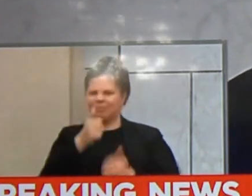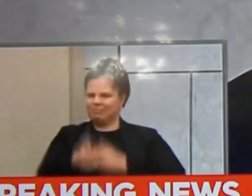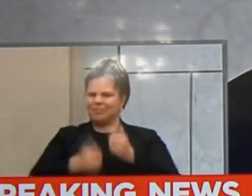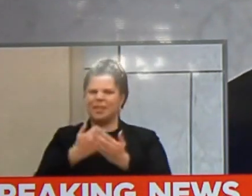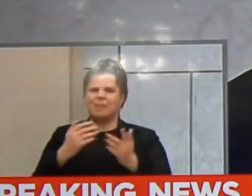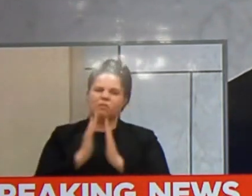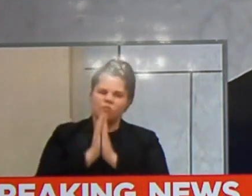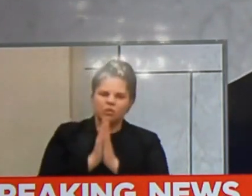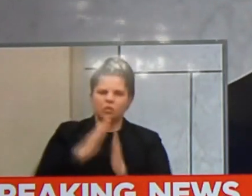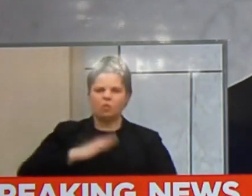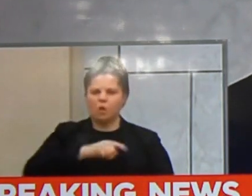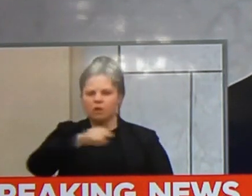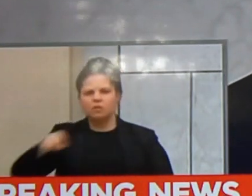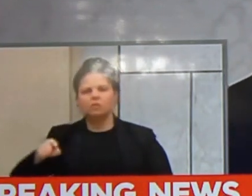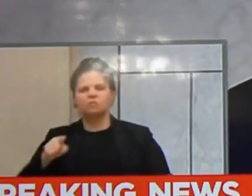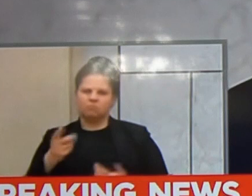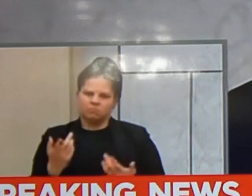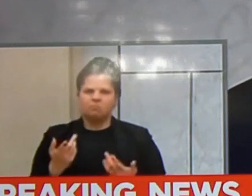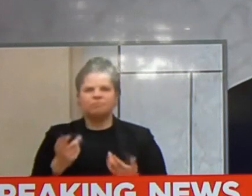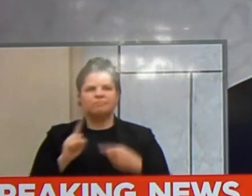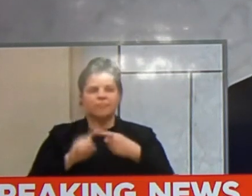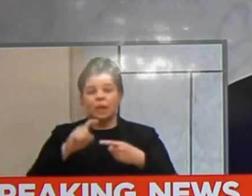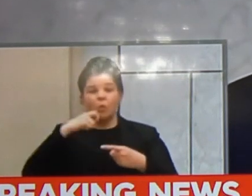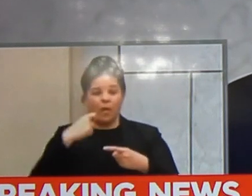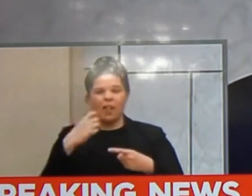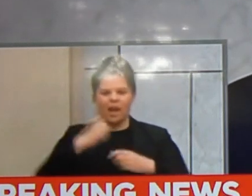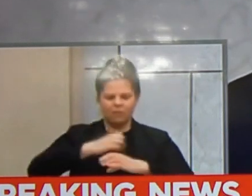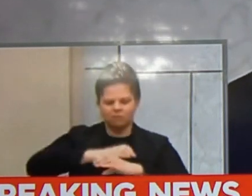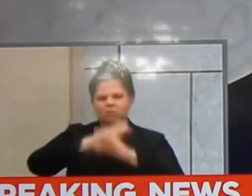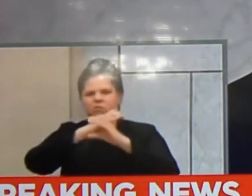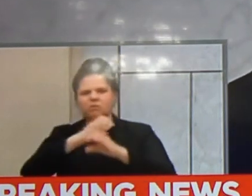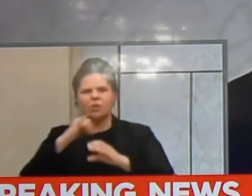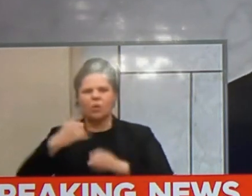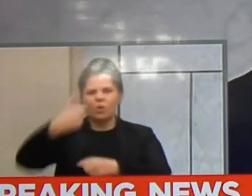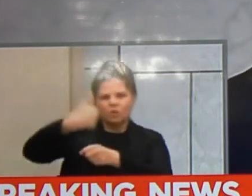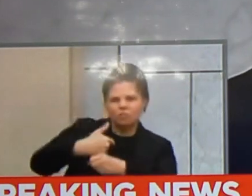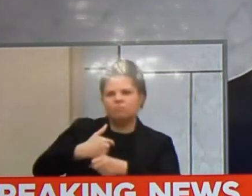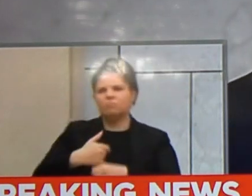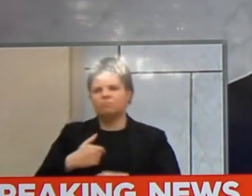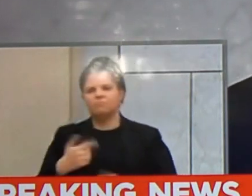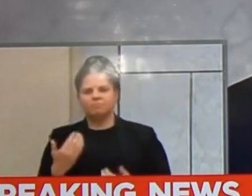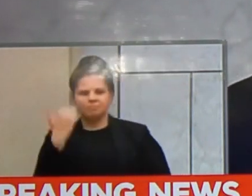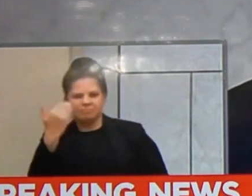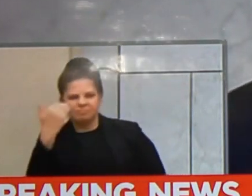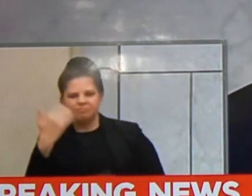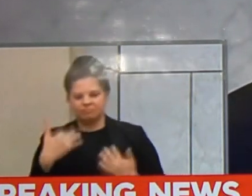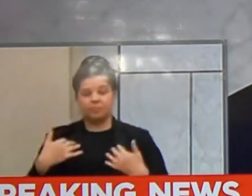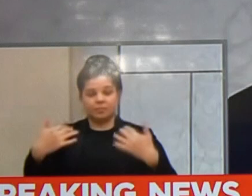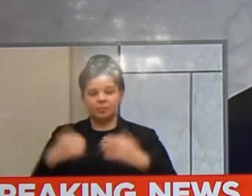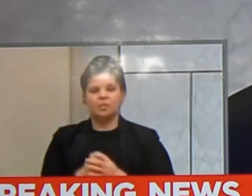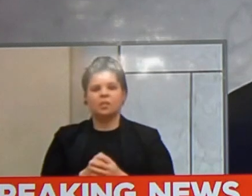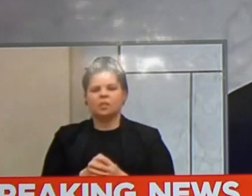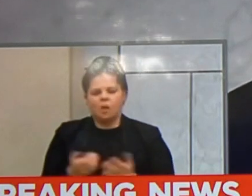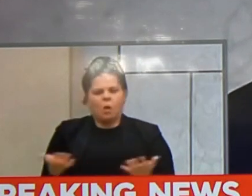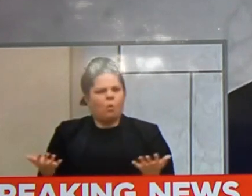they are continuing, are being done in a streaming or broadcast mode, that the places where the broadcasts